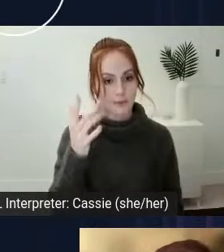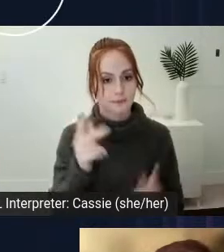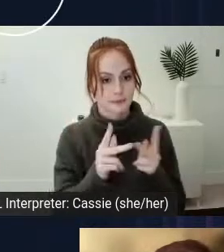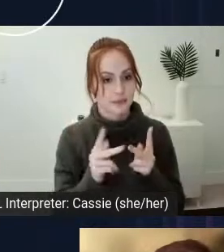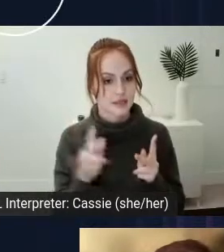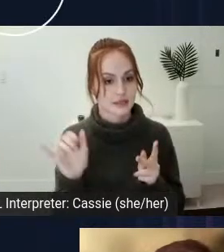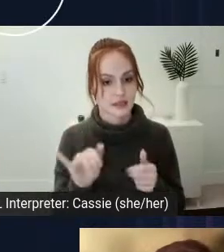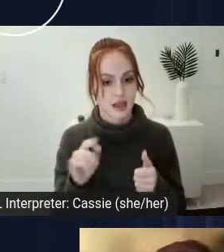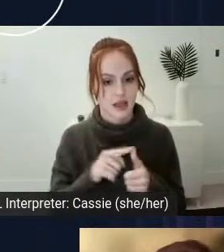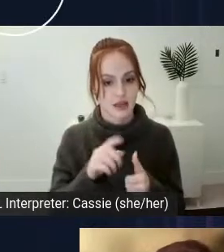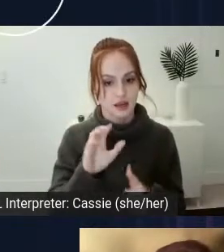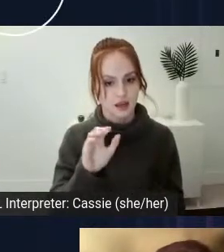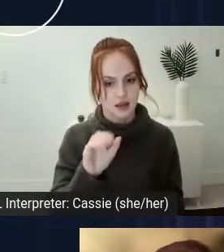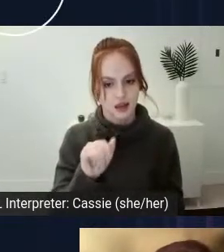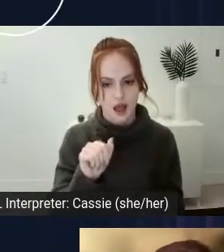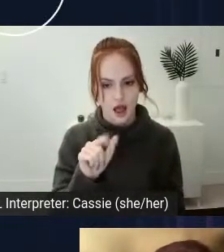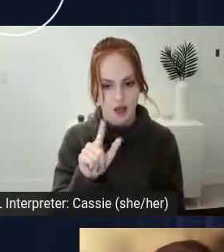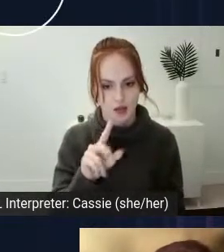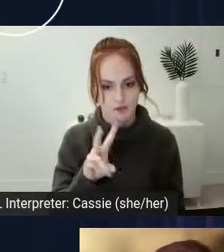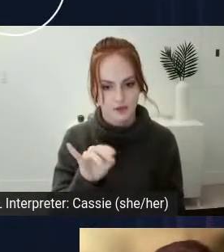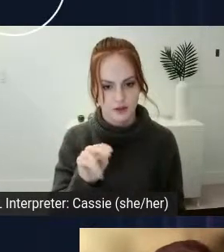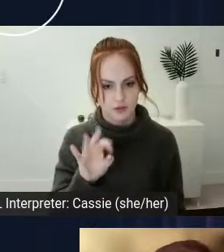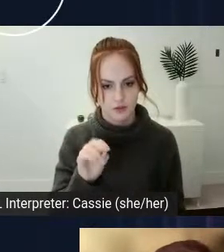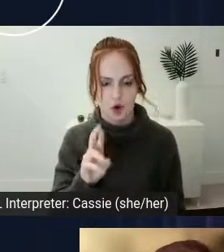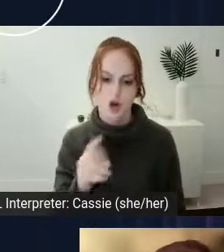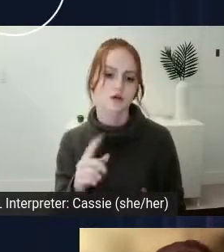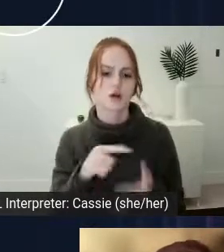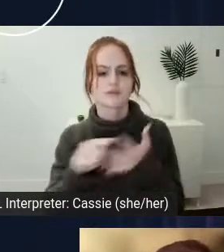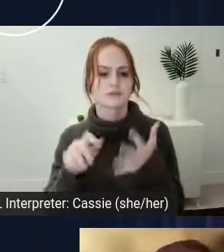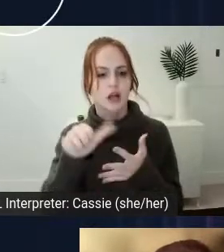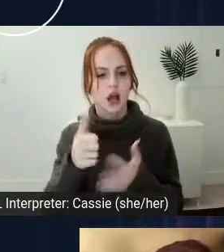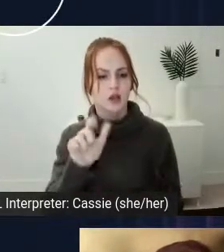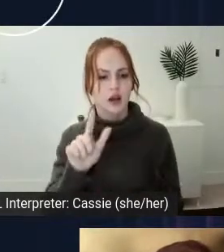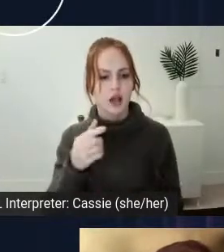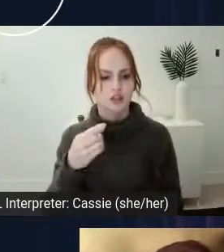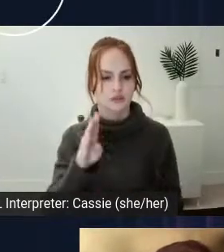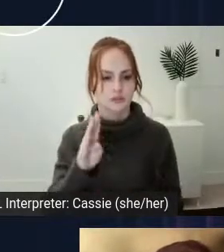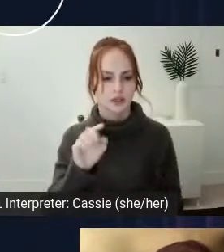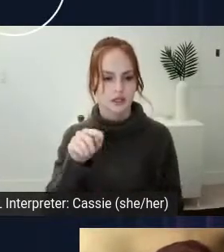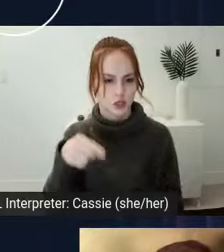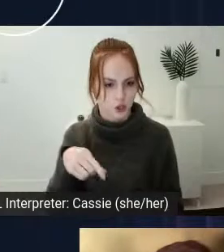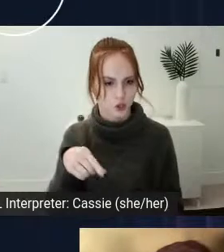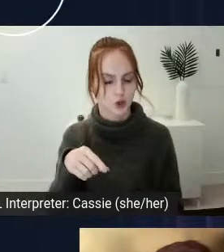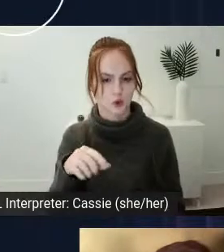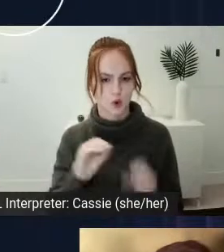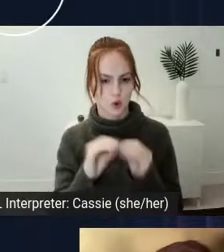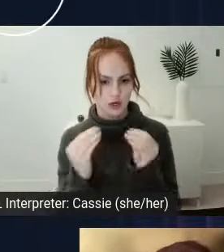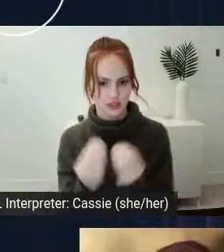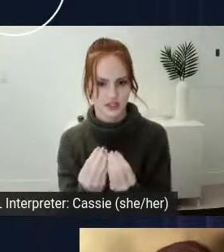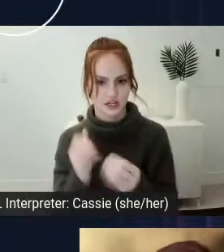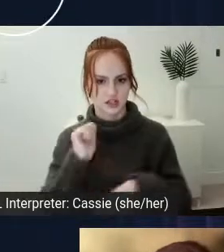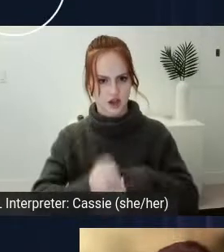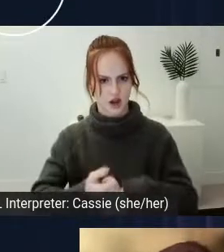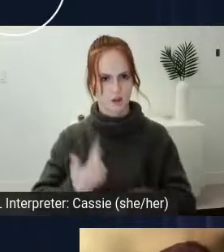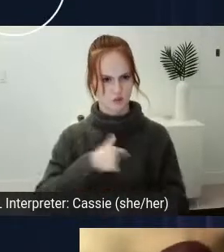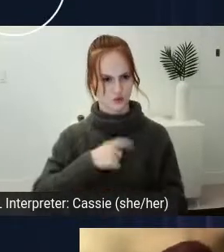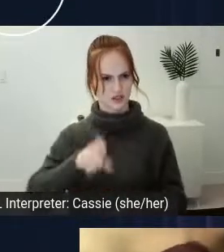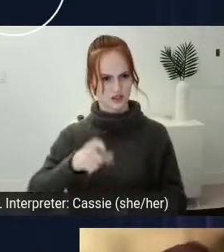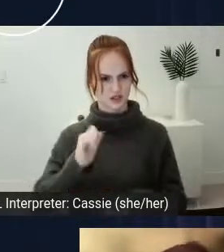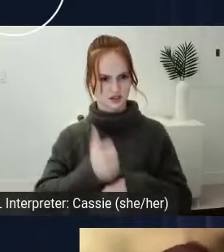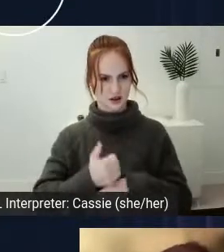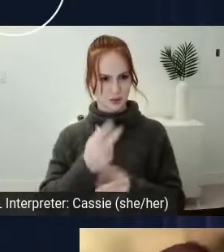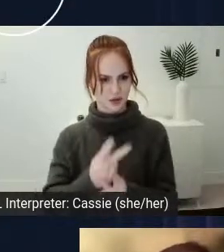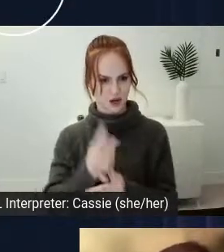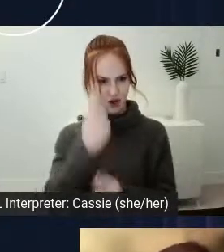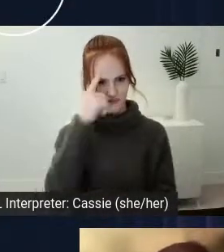places like Callen Lorde and places, you know, these LGBTQ organizations sort of people got together and were like, we need to provide care for ourselves because no one else is going to take care